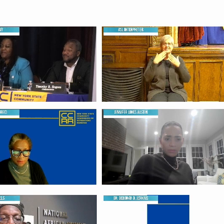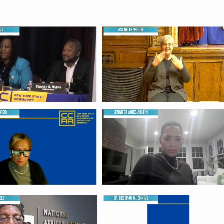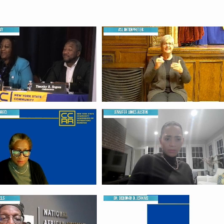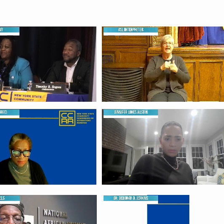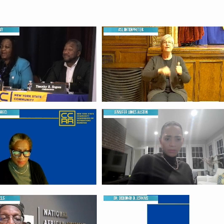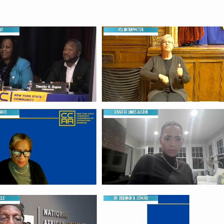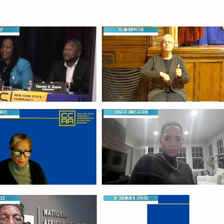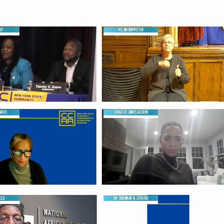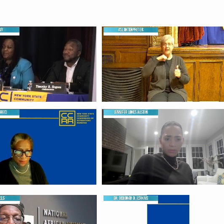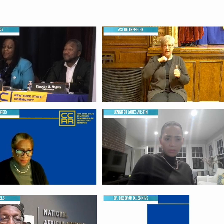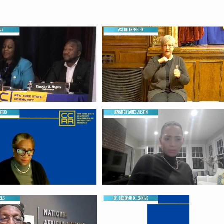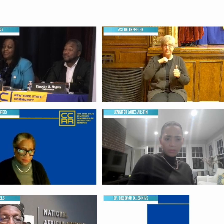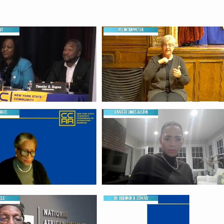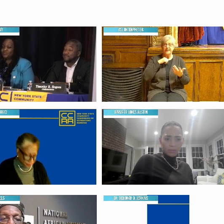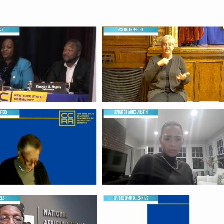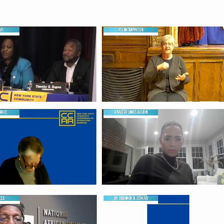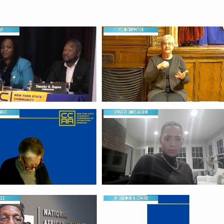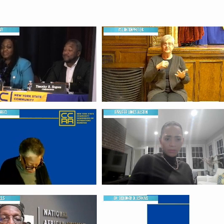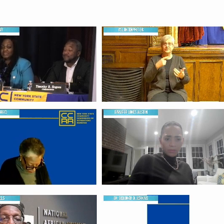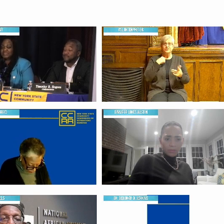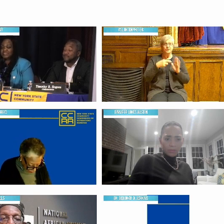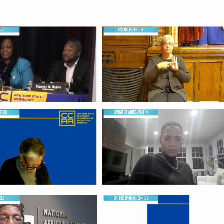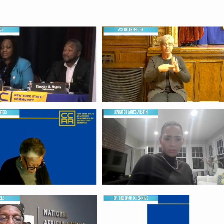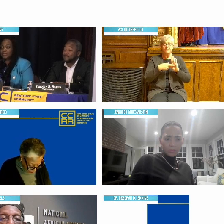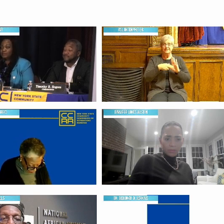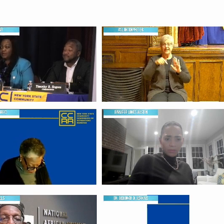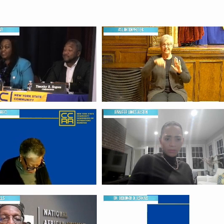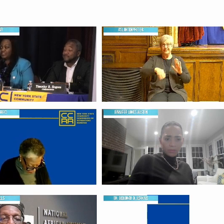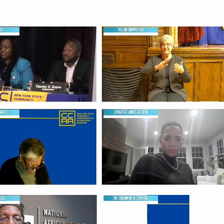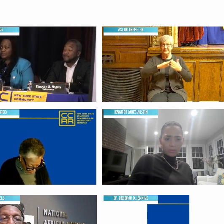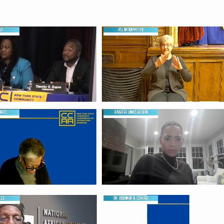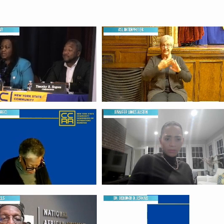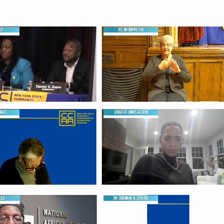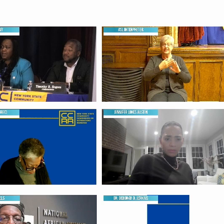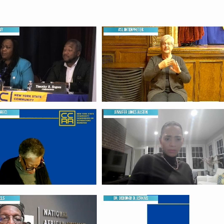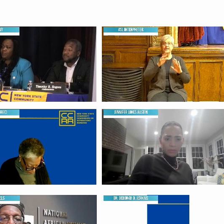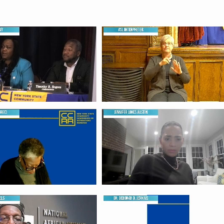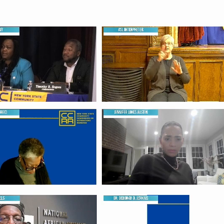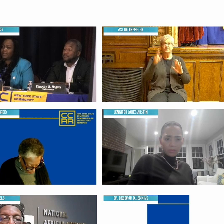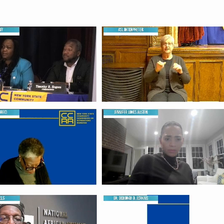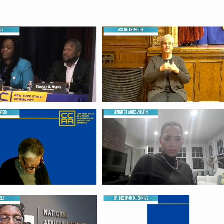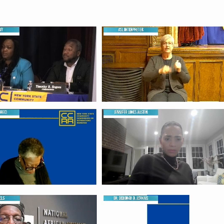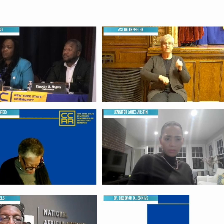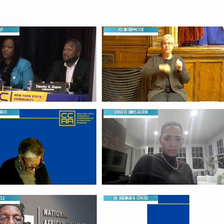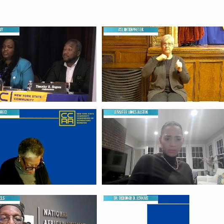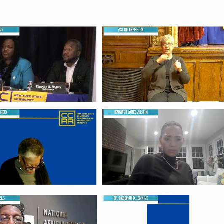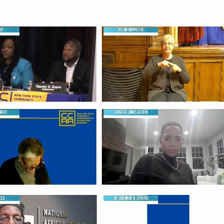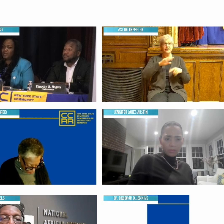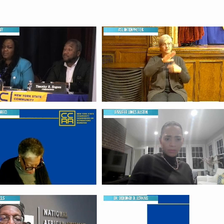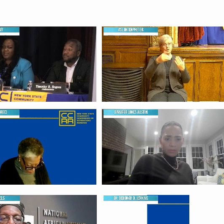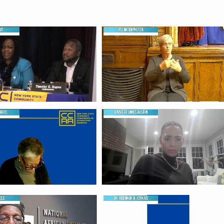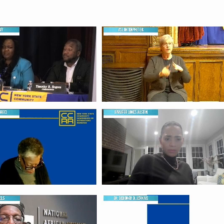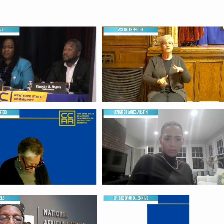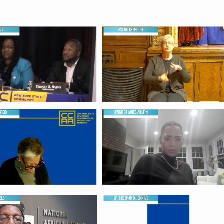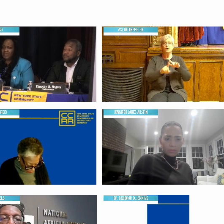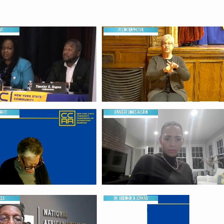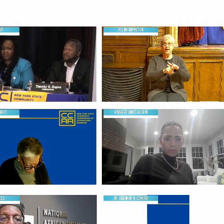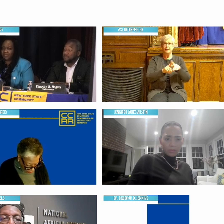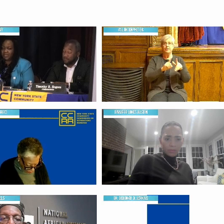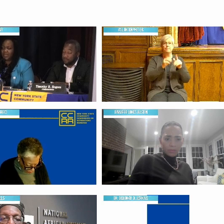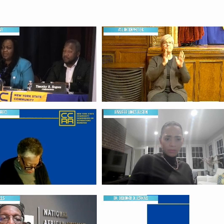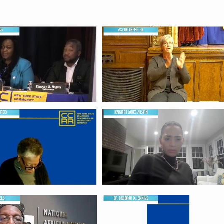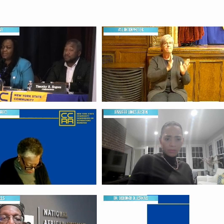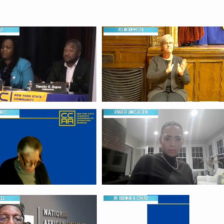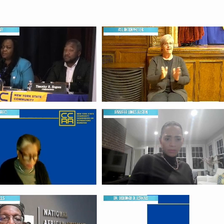how proud I am to represent this city of Rochester, and how proud I am that you all showed up and came